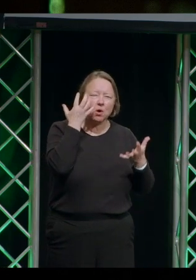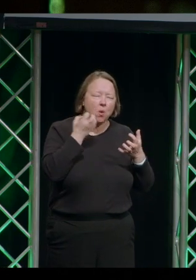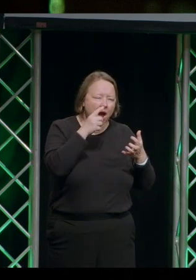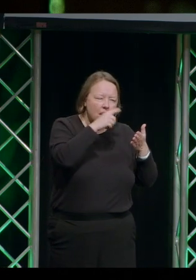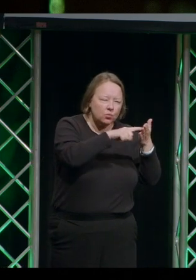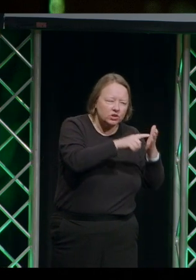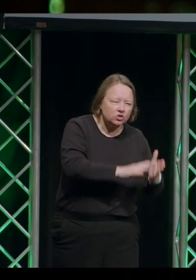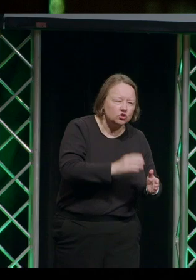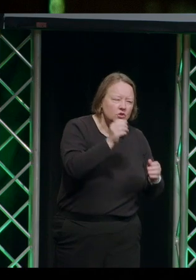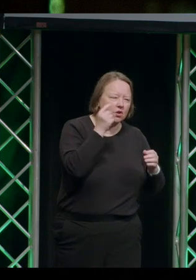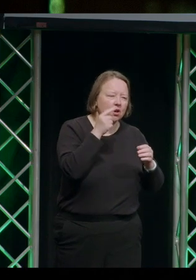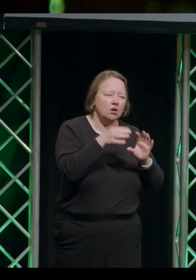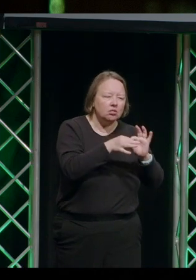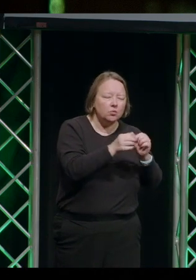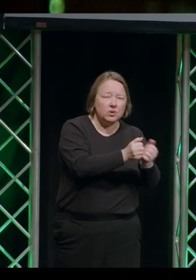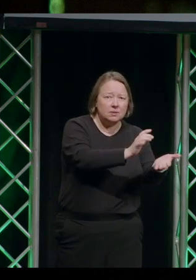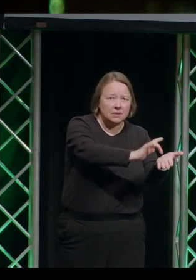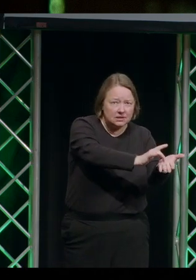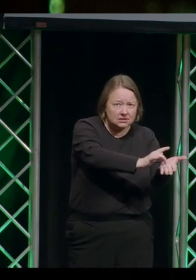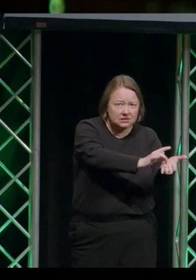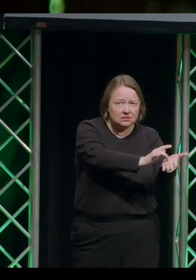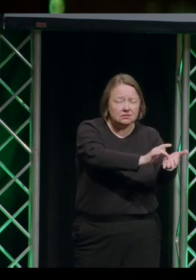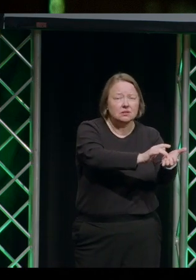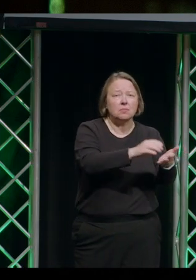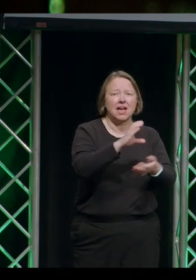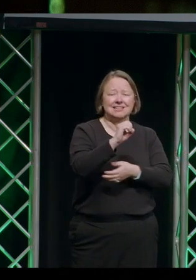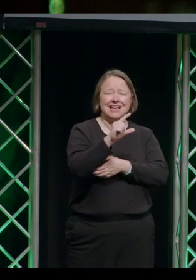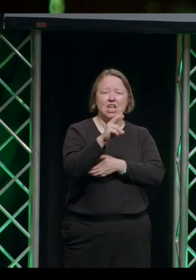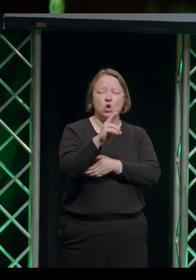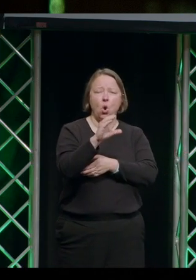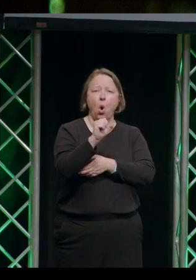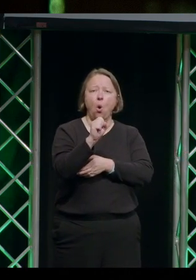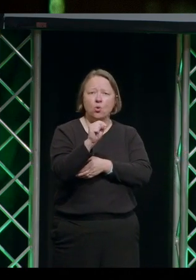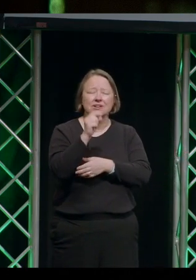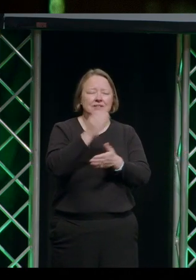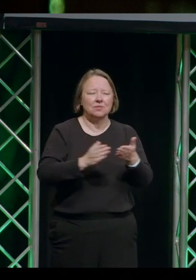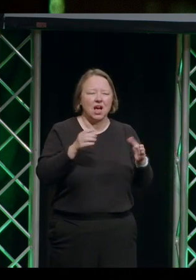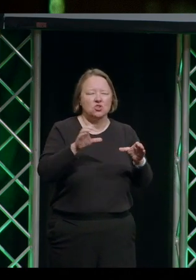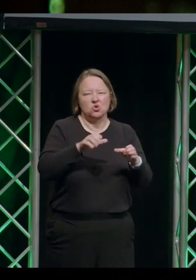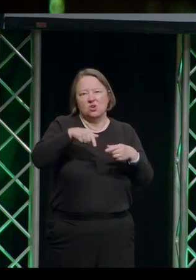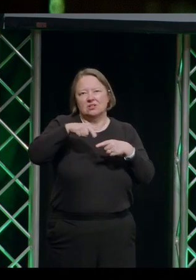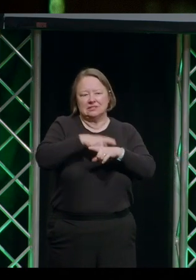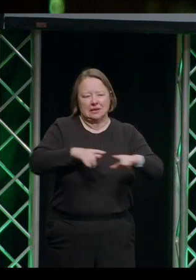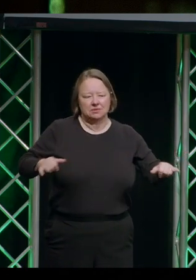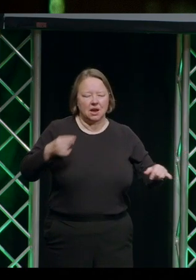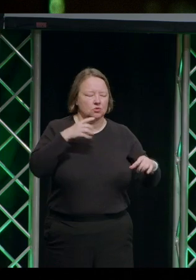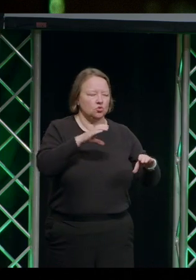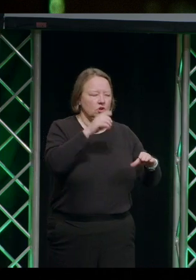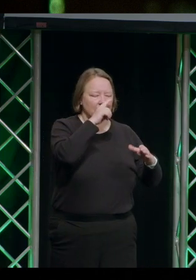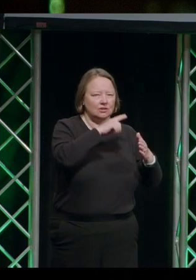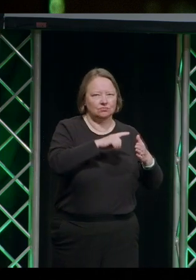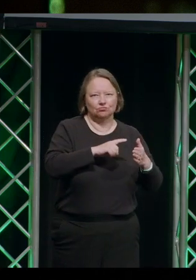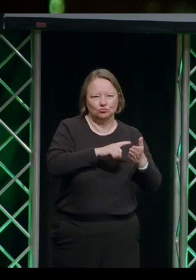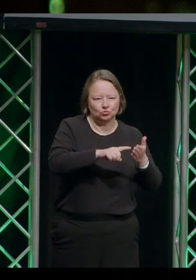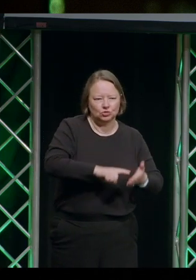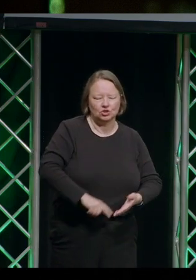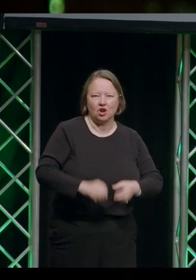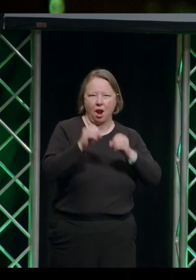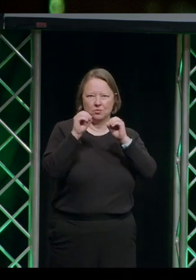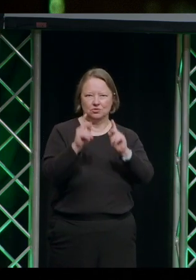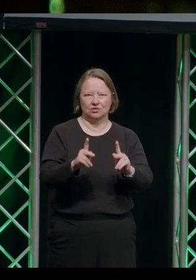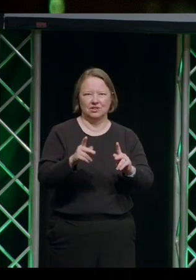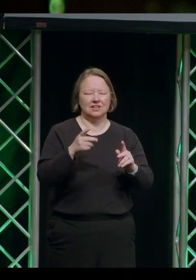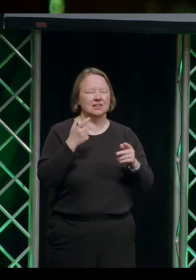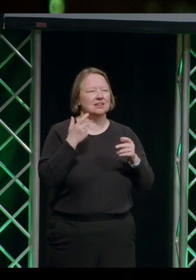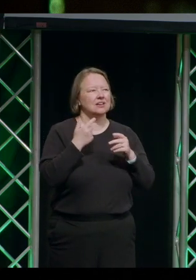in medicine. And Cellucoat was also something that I was doing while I was doing this research opportunity. And I